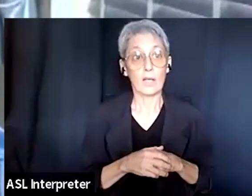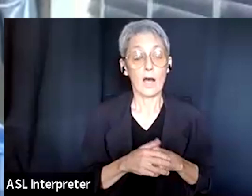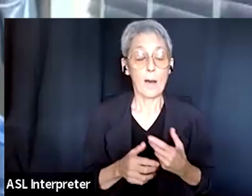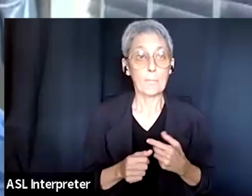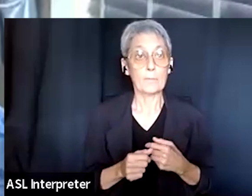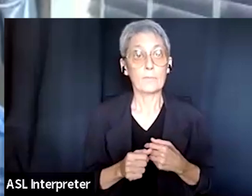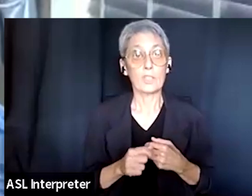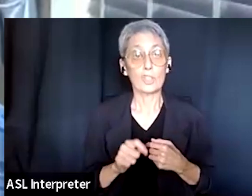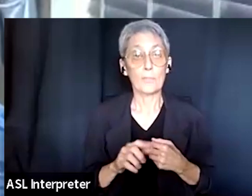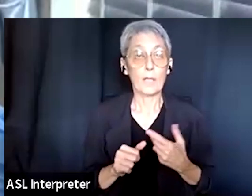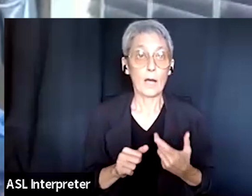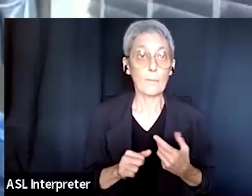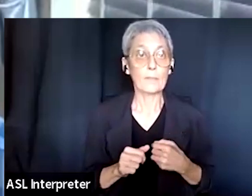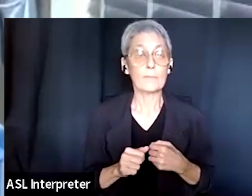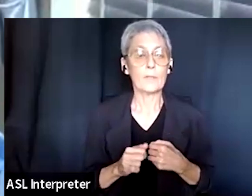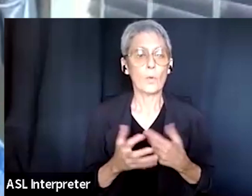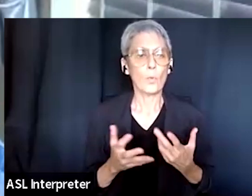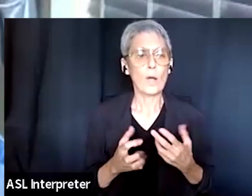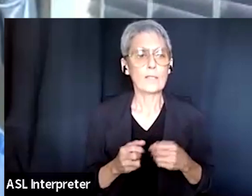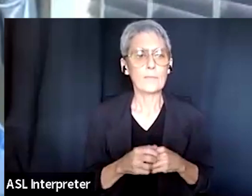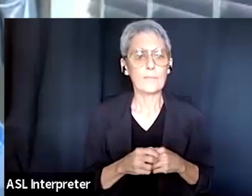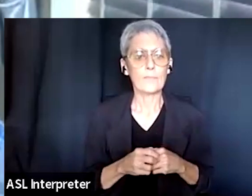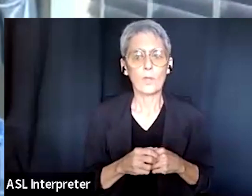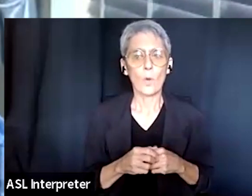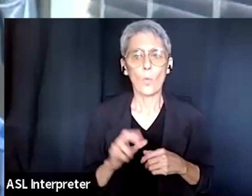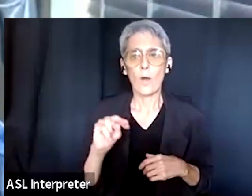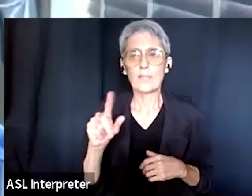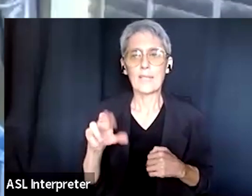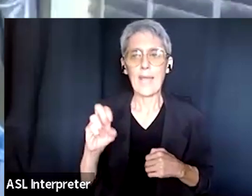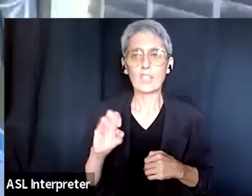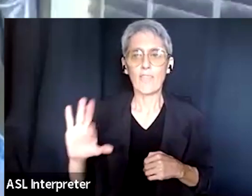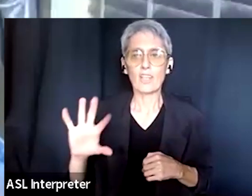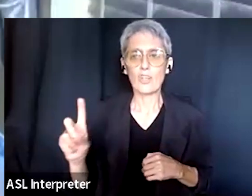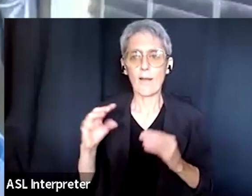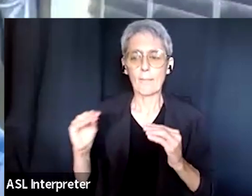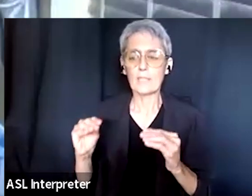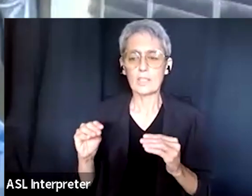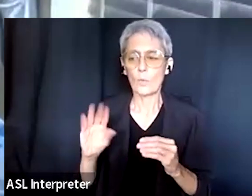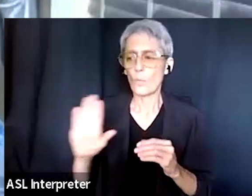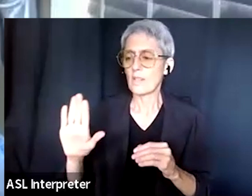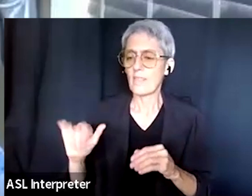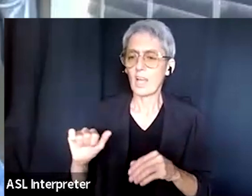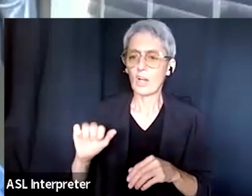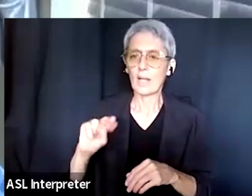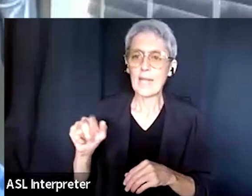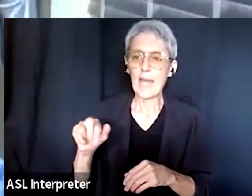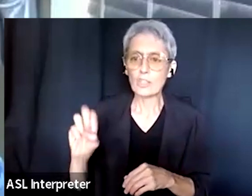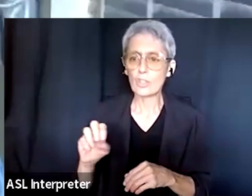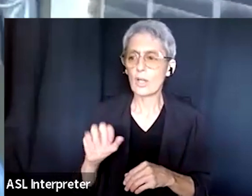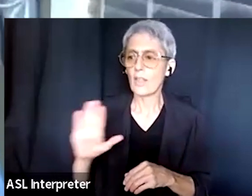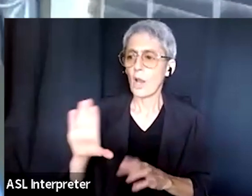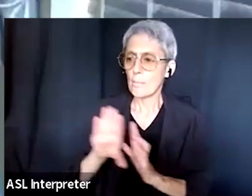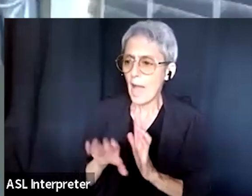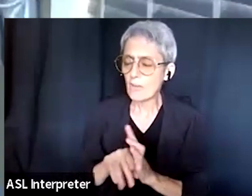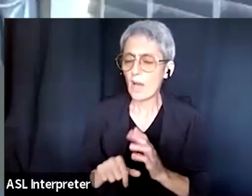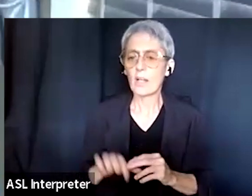what is the nature of the child that I'm teaching? What's their background? What experiences have they had,